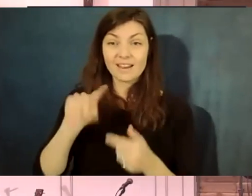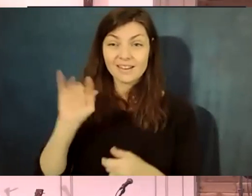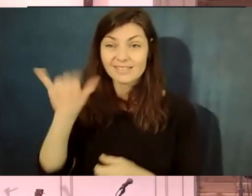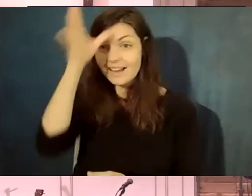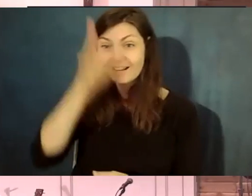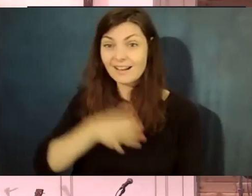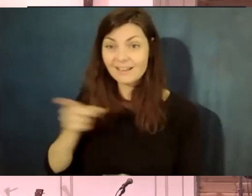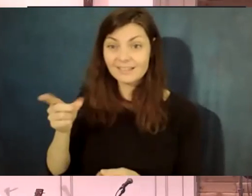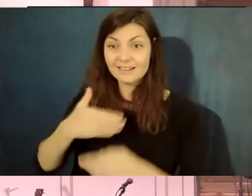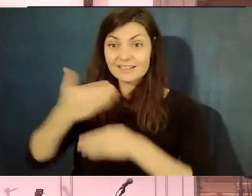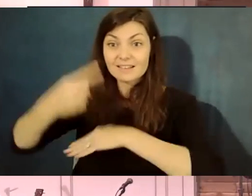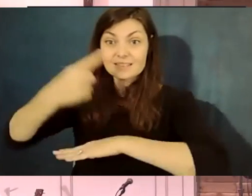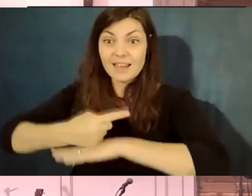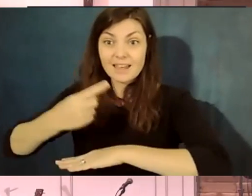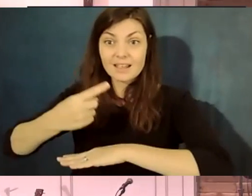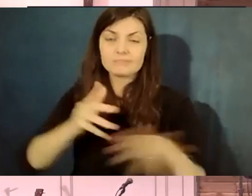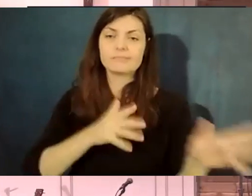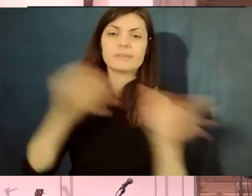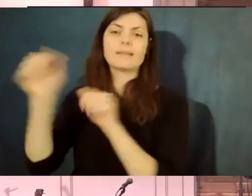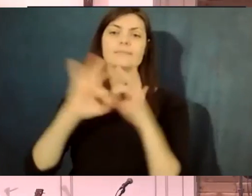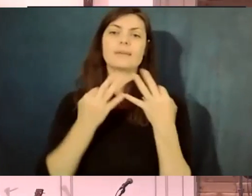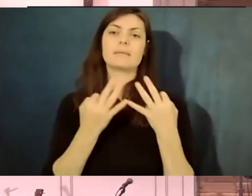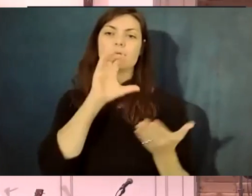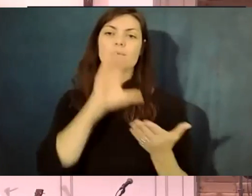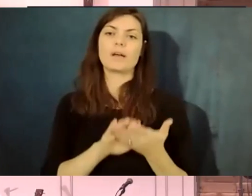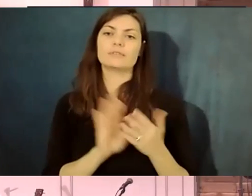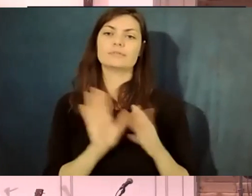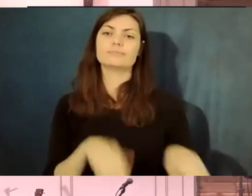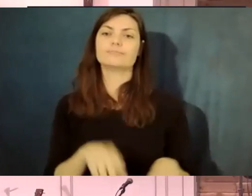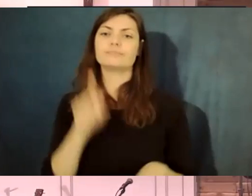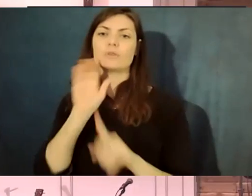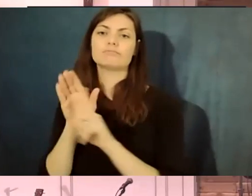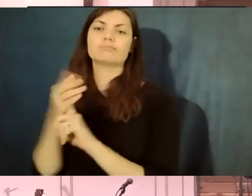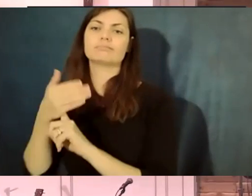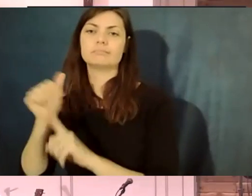day, left his family, his wife, for another woman.